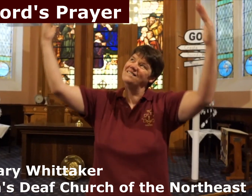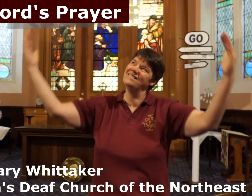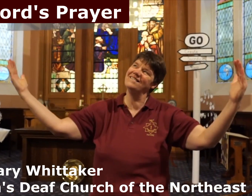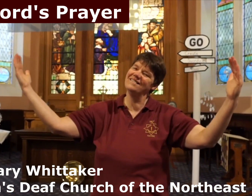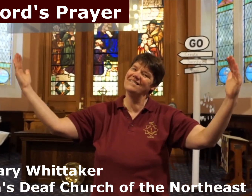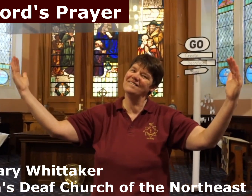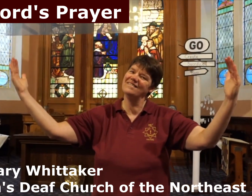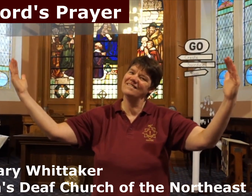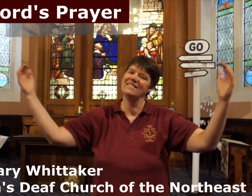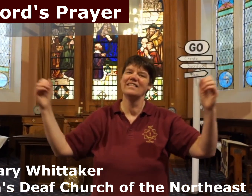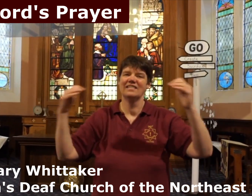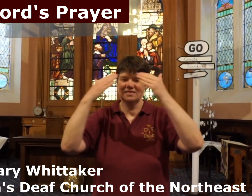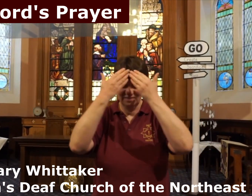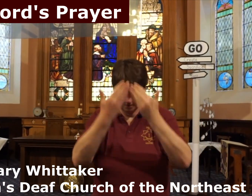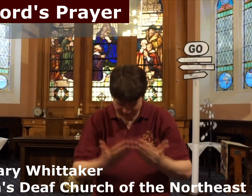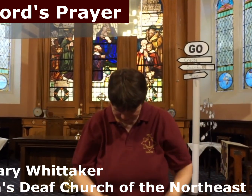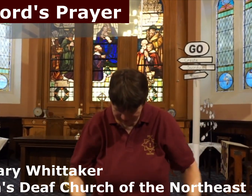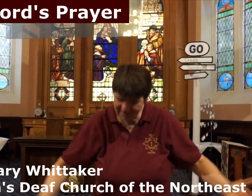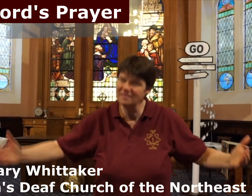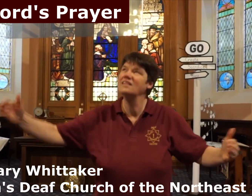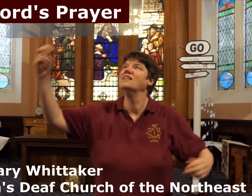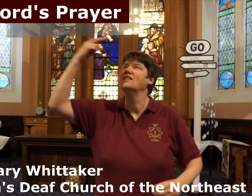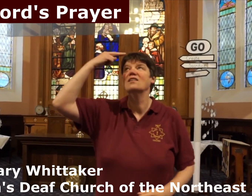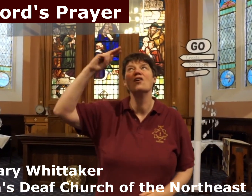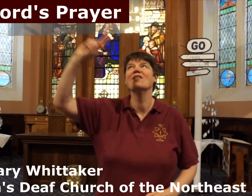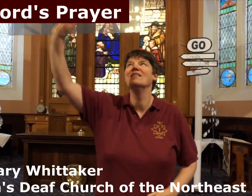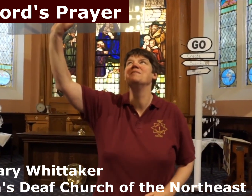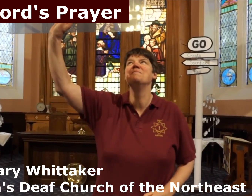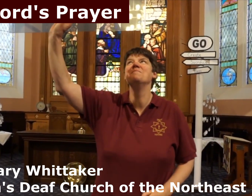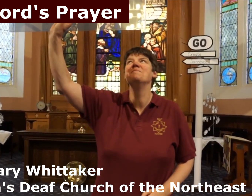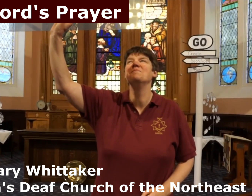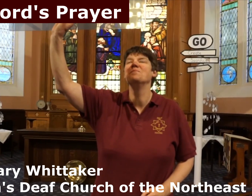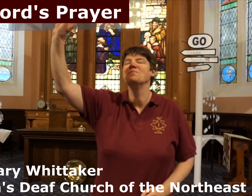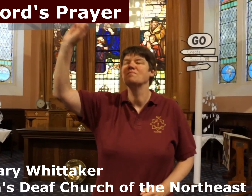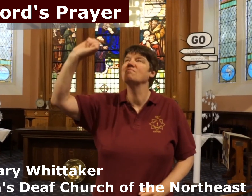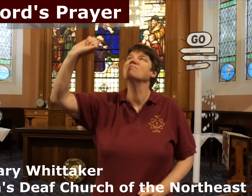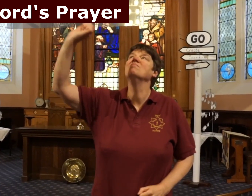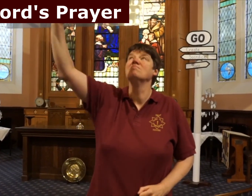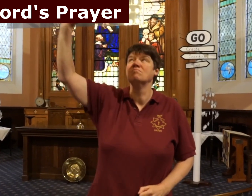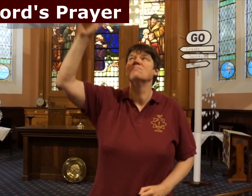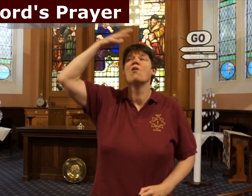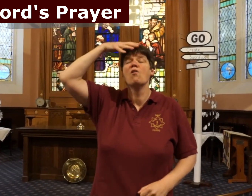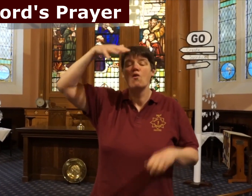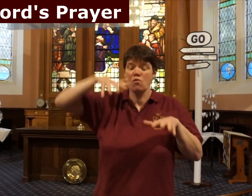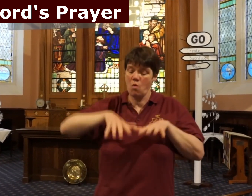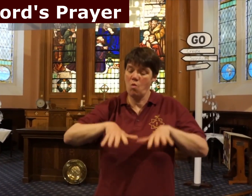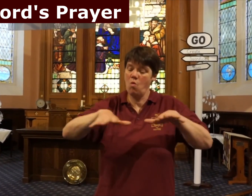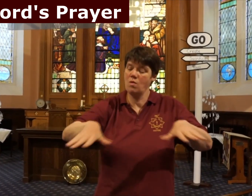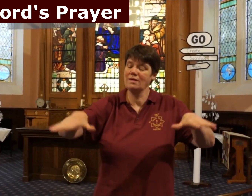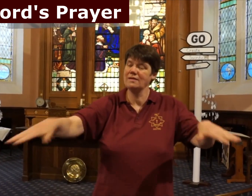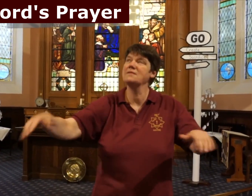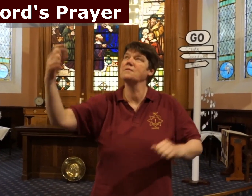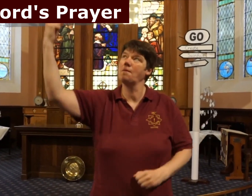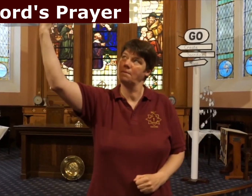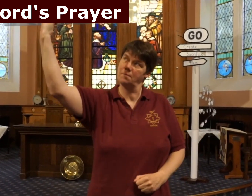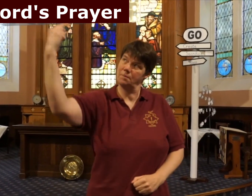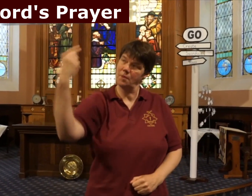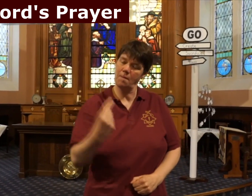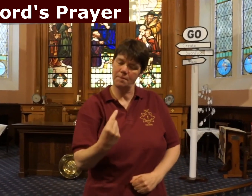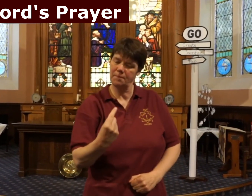heaven, hallowed be your name. Your kingdom